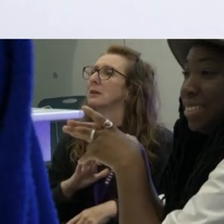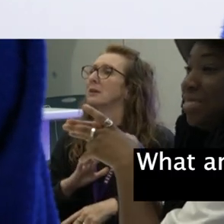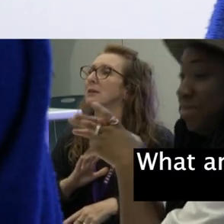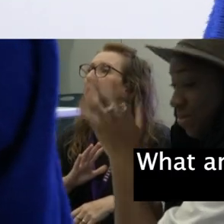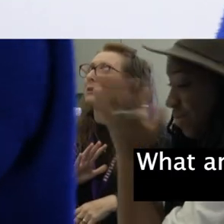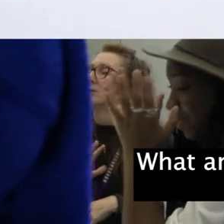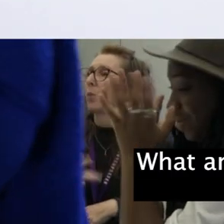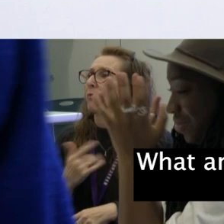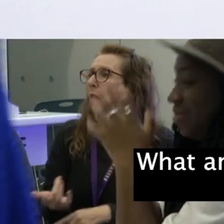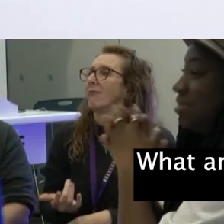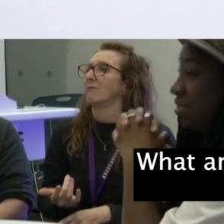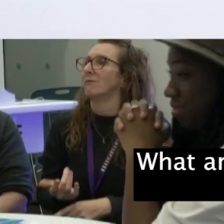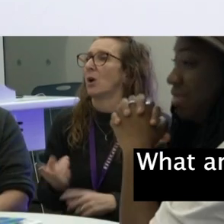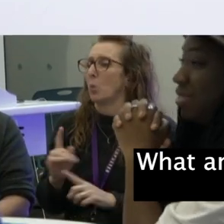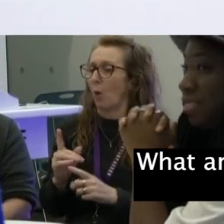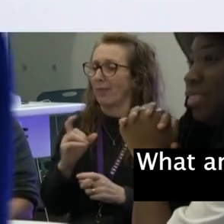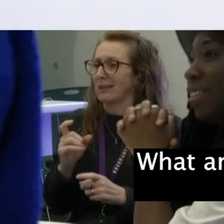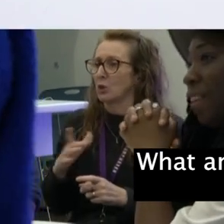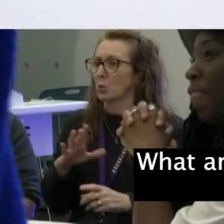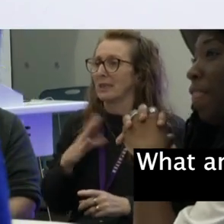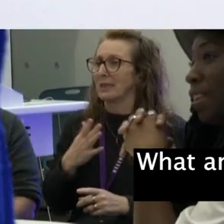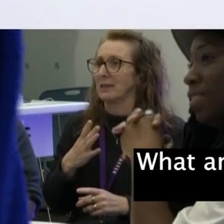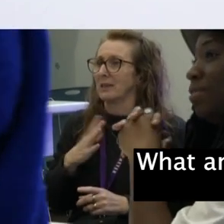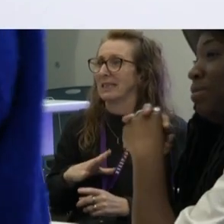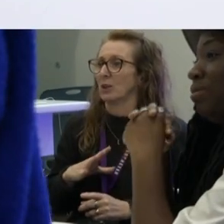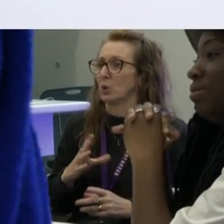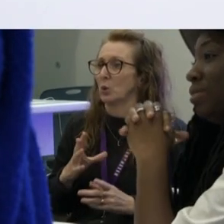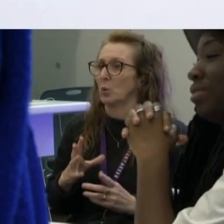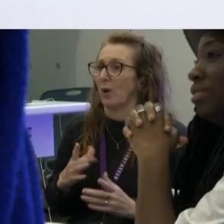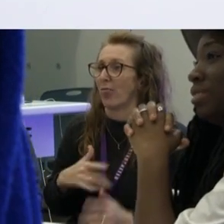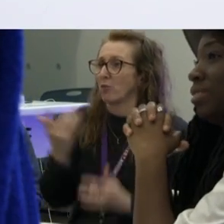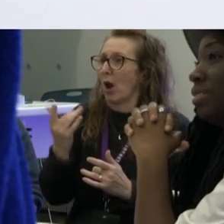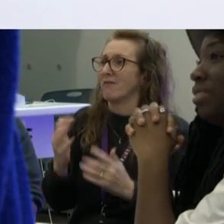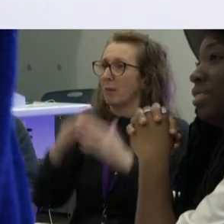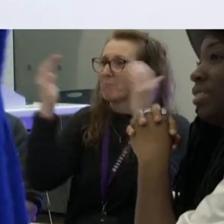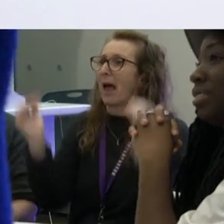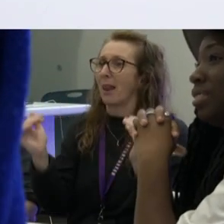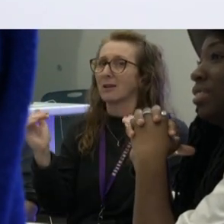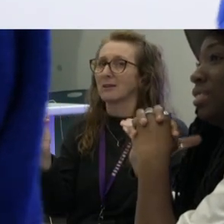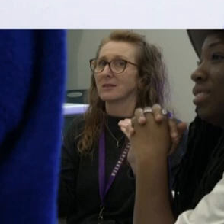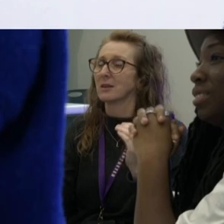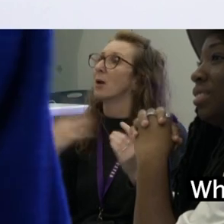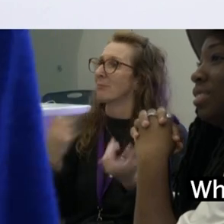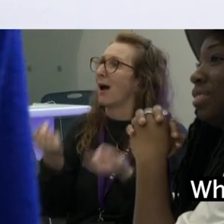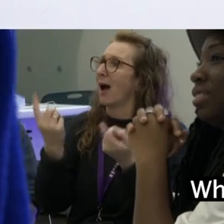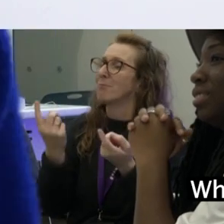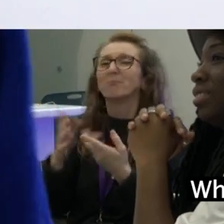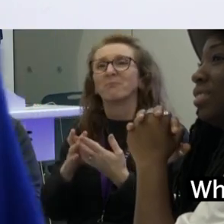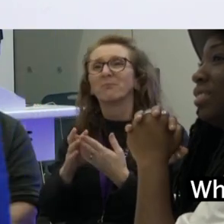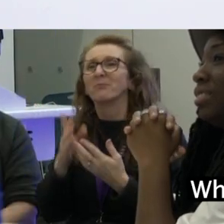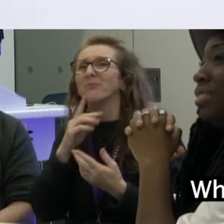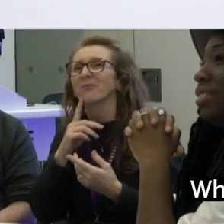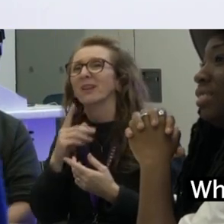thrive? What are the conditions that we need to thrive and thrive in balance? Can people hear me? A bit up? All right. What do we need